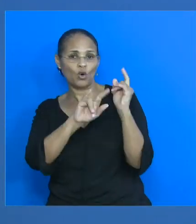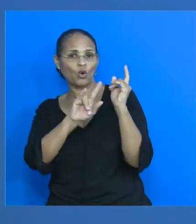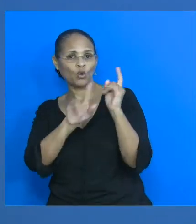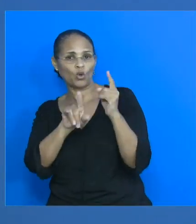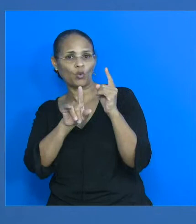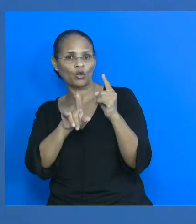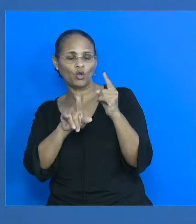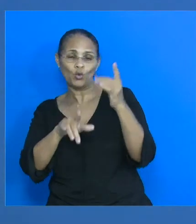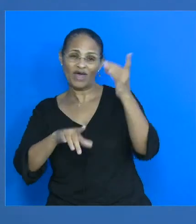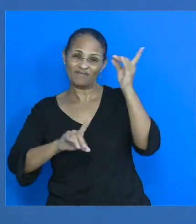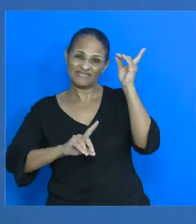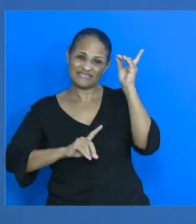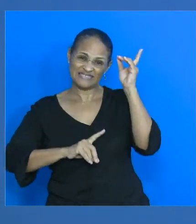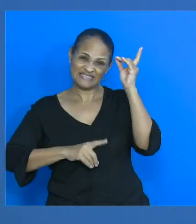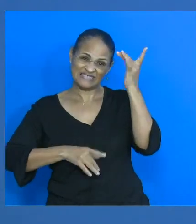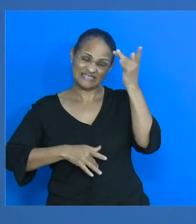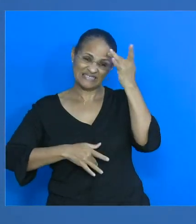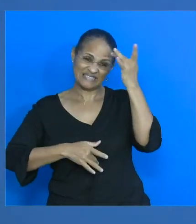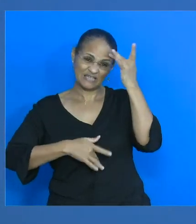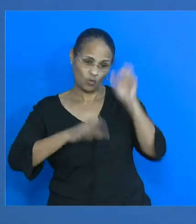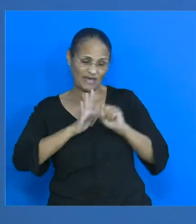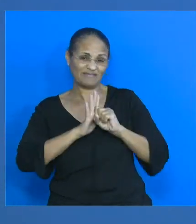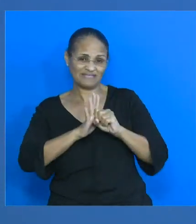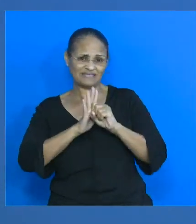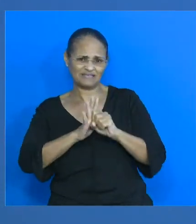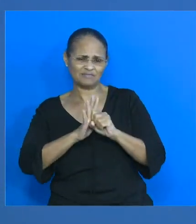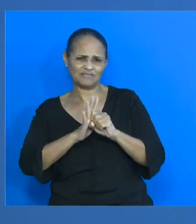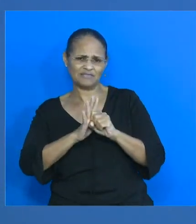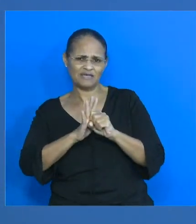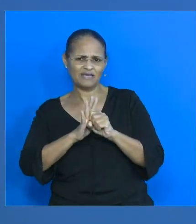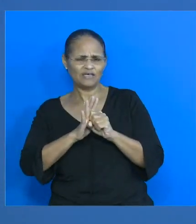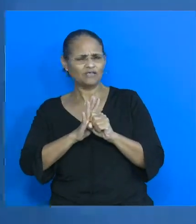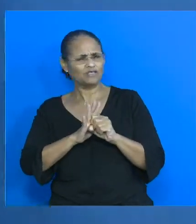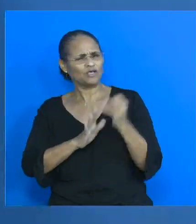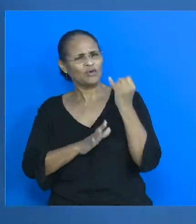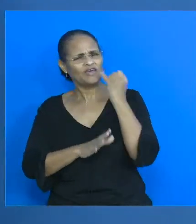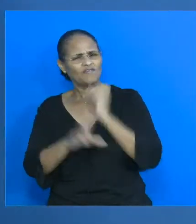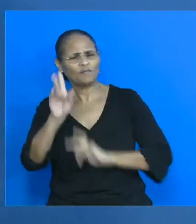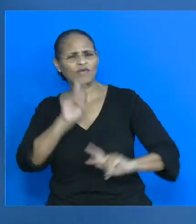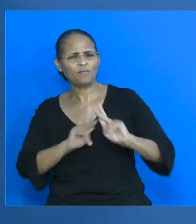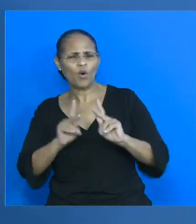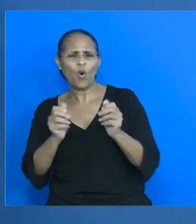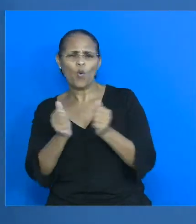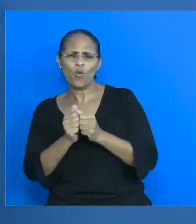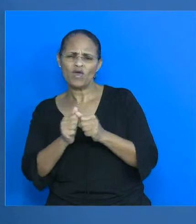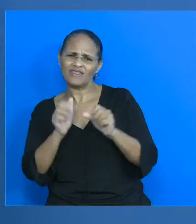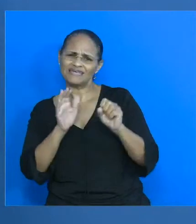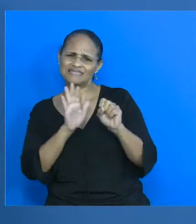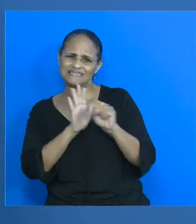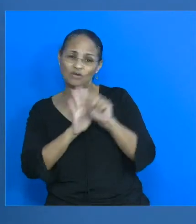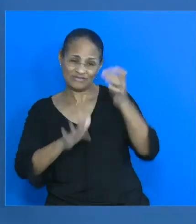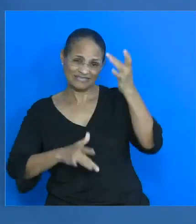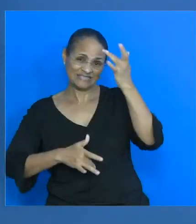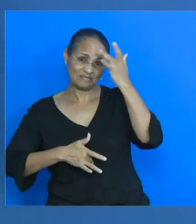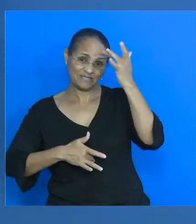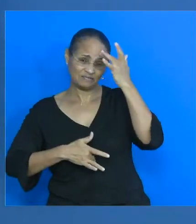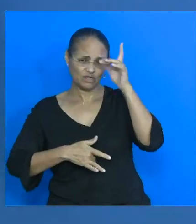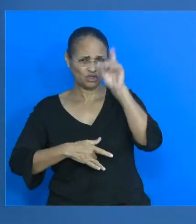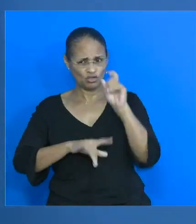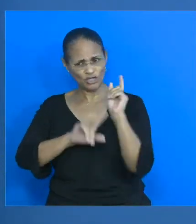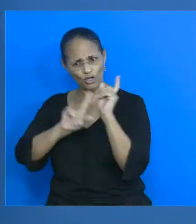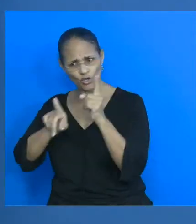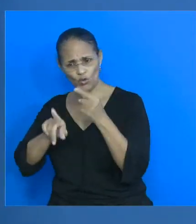have symptoms. Would that be the right thing to do, or people with symptoms shouldn't be going? Thank you, Fiona, for that. If a person has symptoms, we